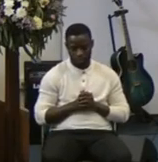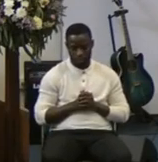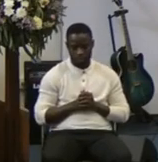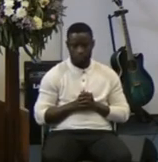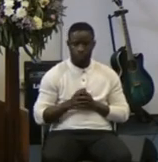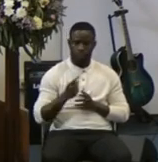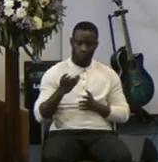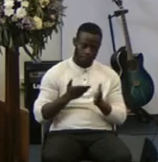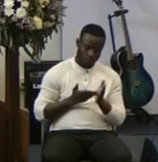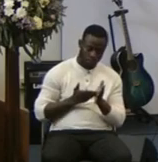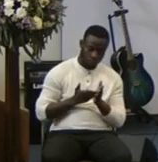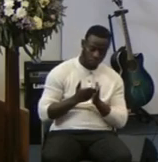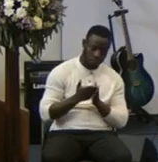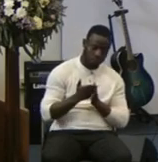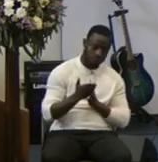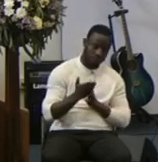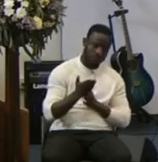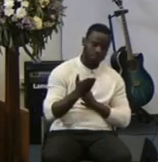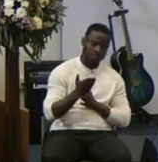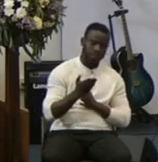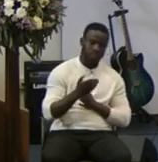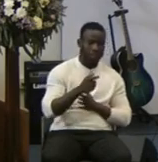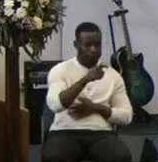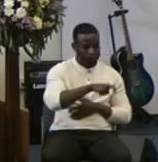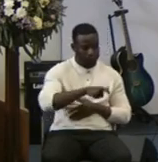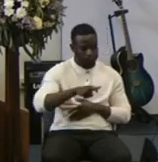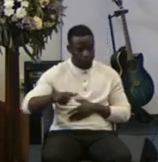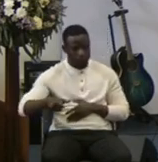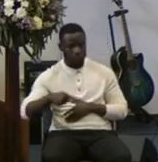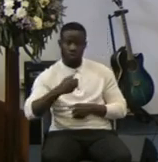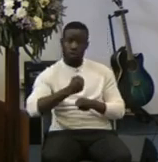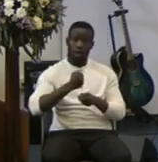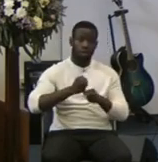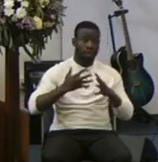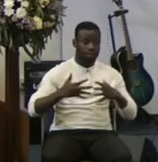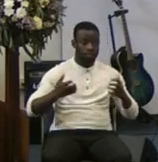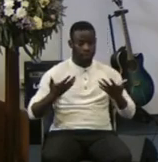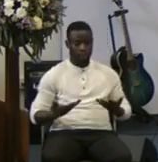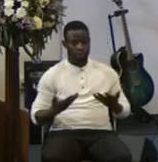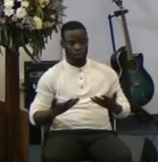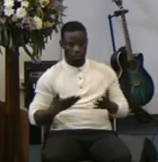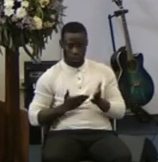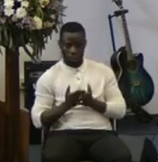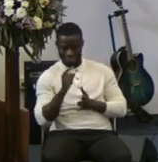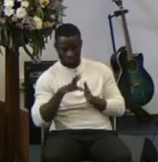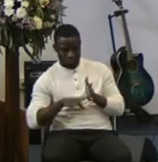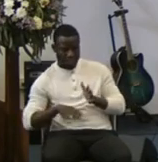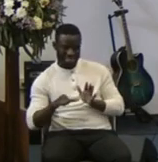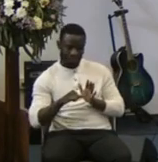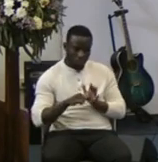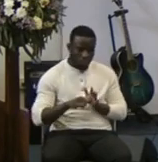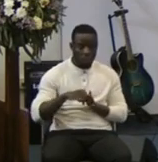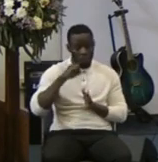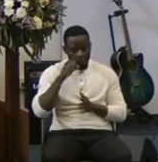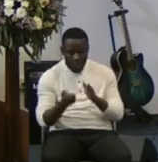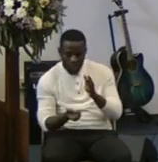You went through what people in this congregation are going through, have gone through, will go